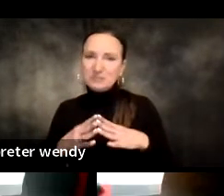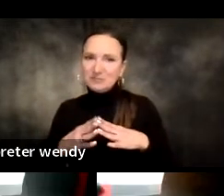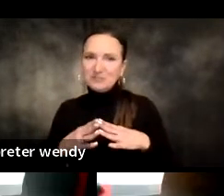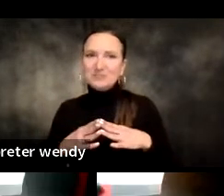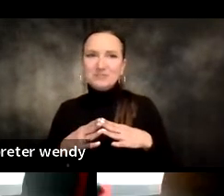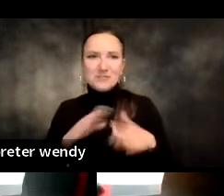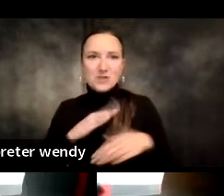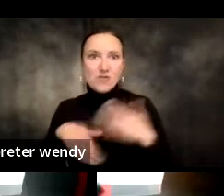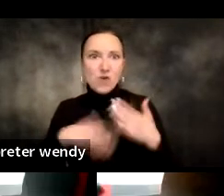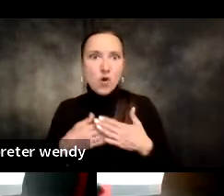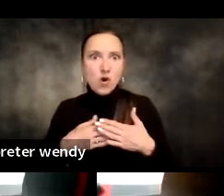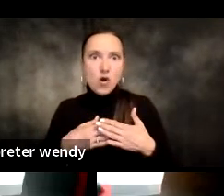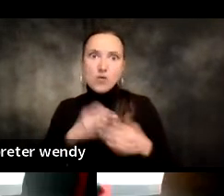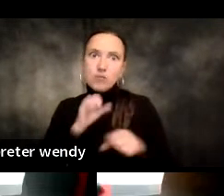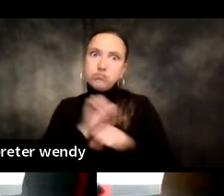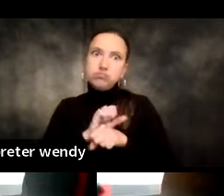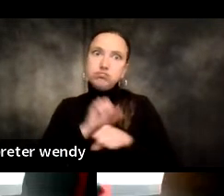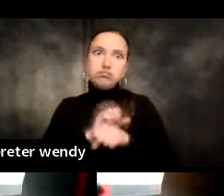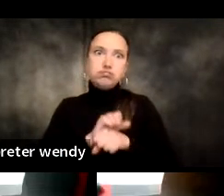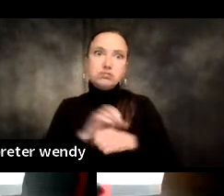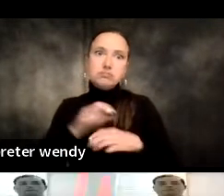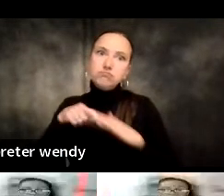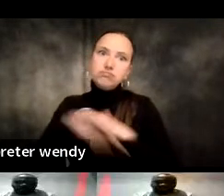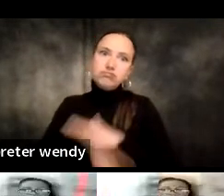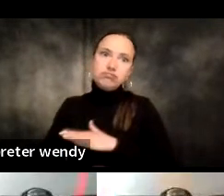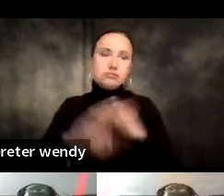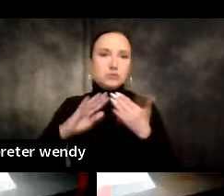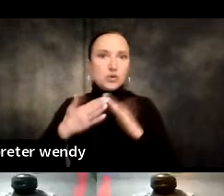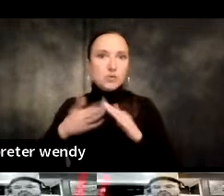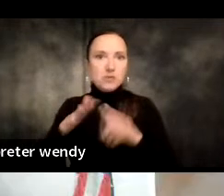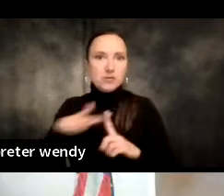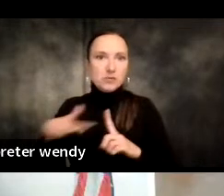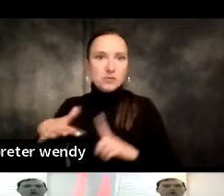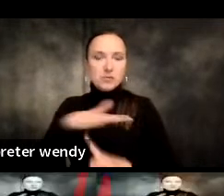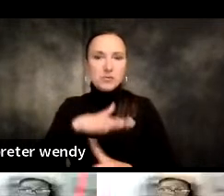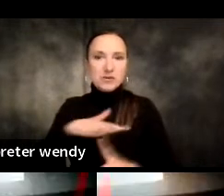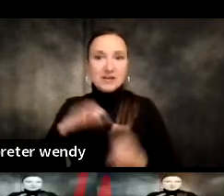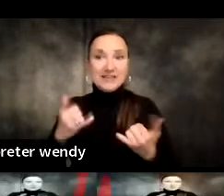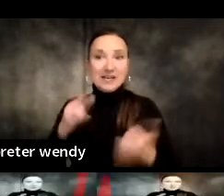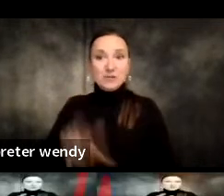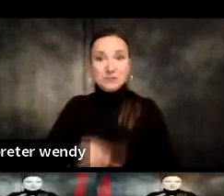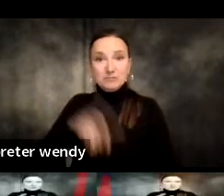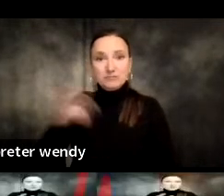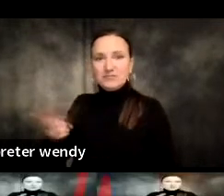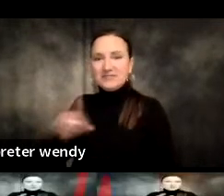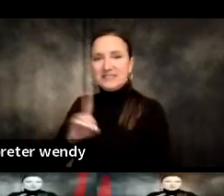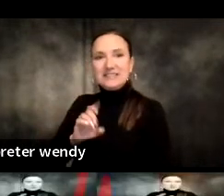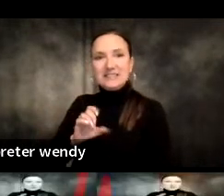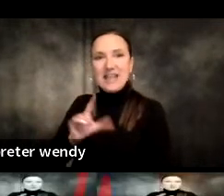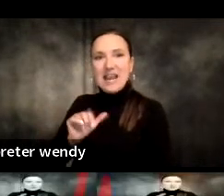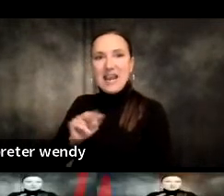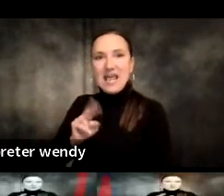for all the hard work that y'all do for the community as well. And I would like to pass it over to the director, Delano Hunter.